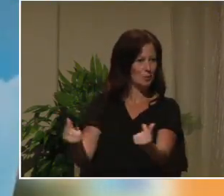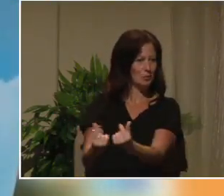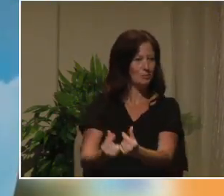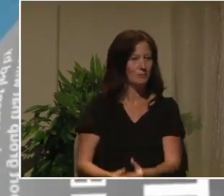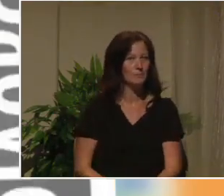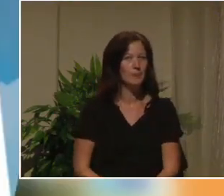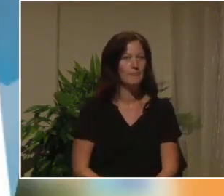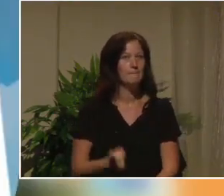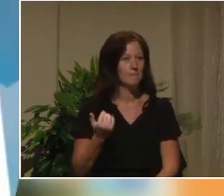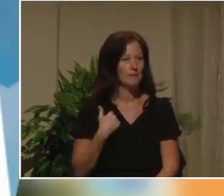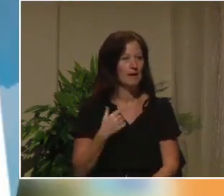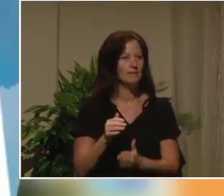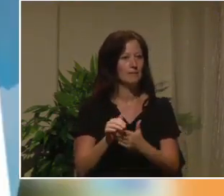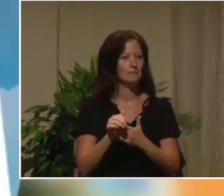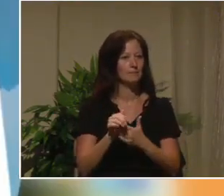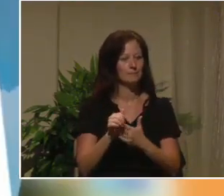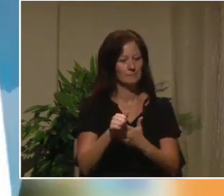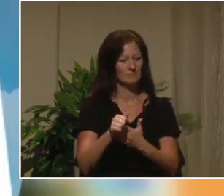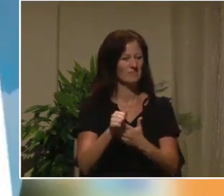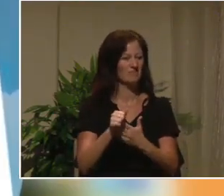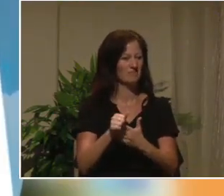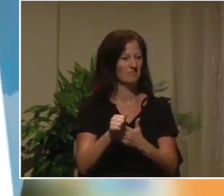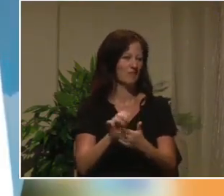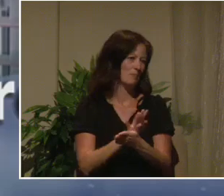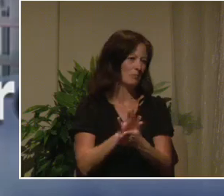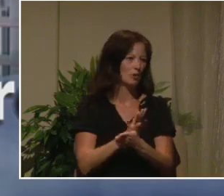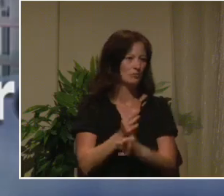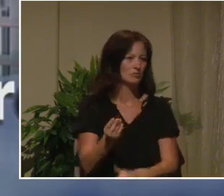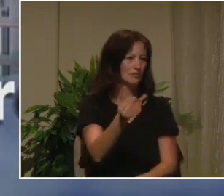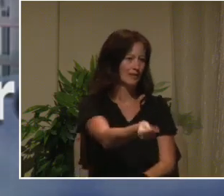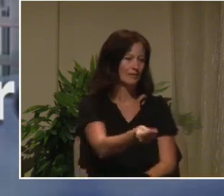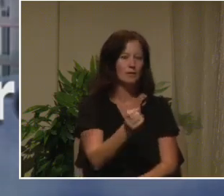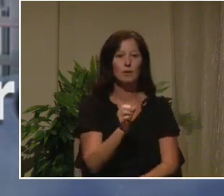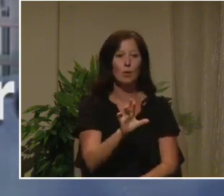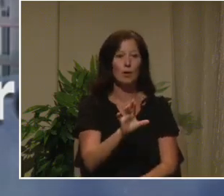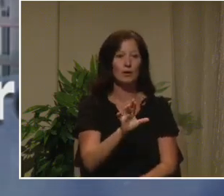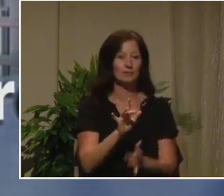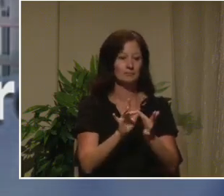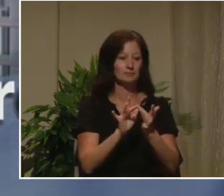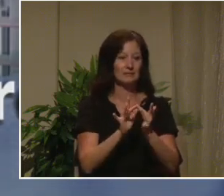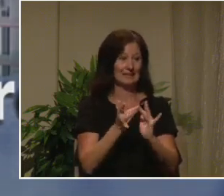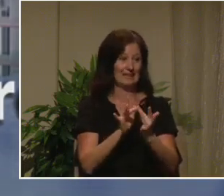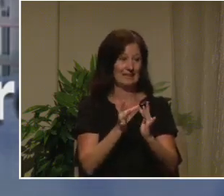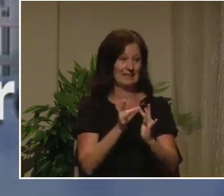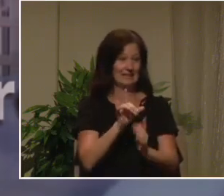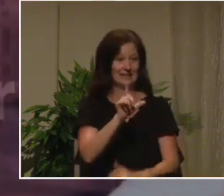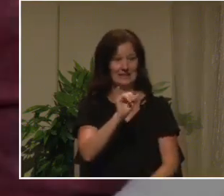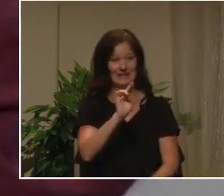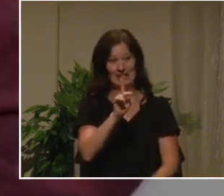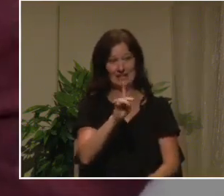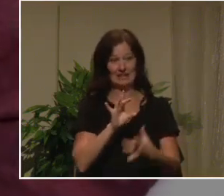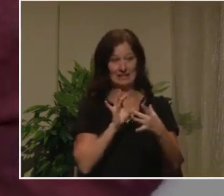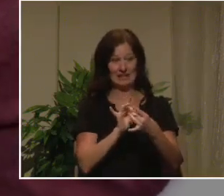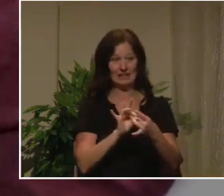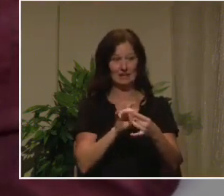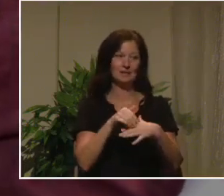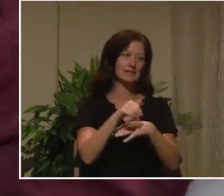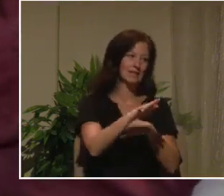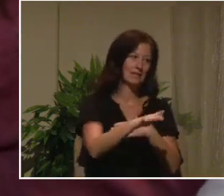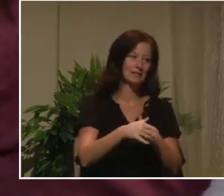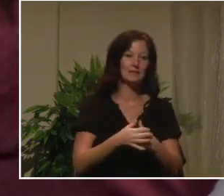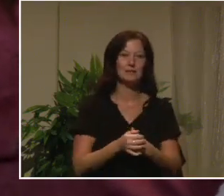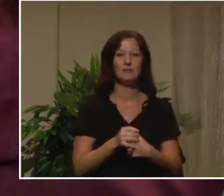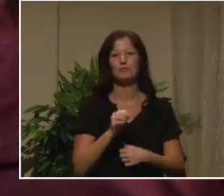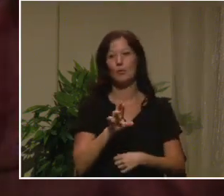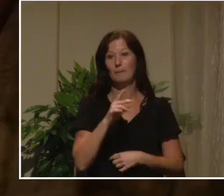them a divorce care brochure or flyer. Send your friend a link to the divorce care website. Personally, tell your